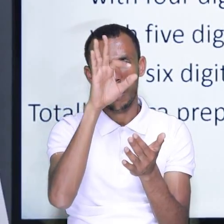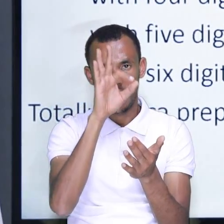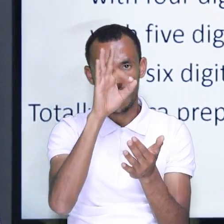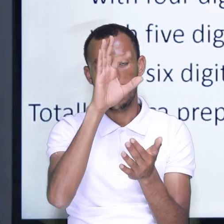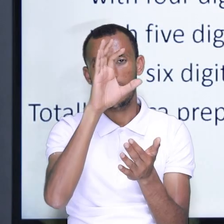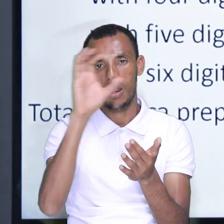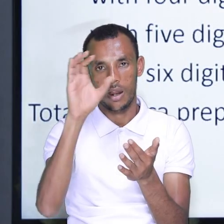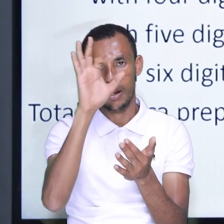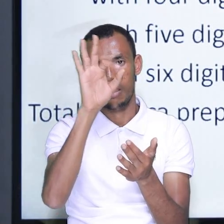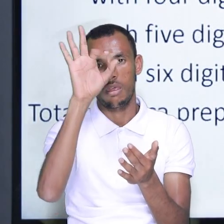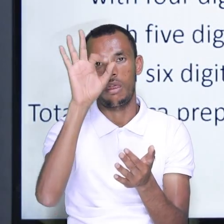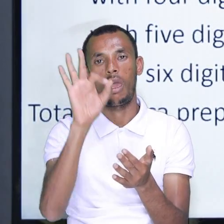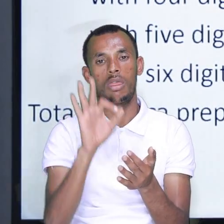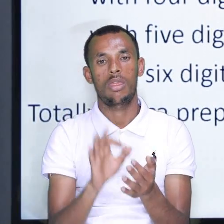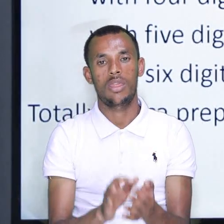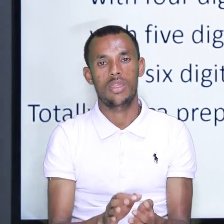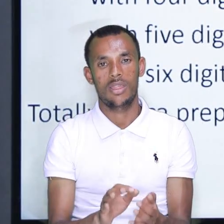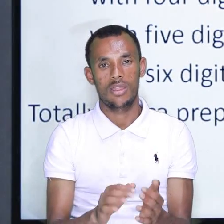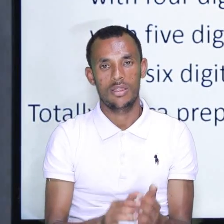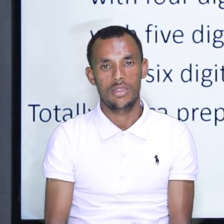999,999 it will be.